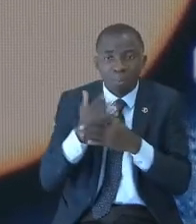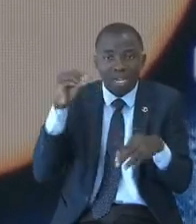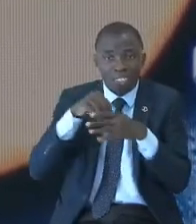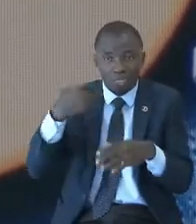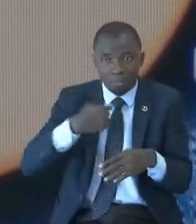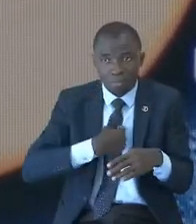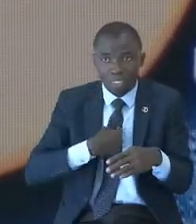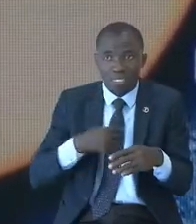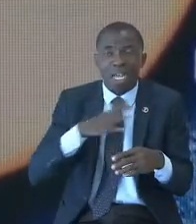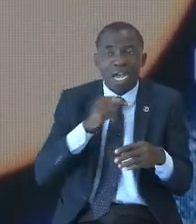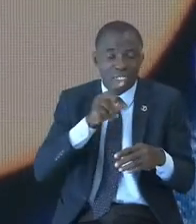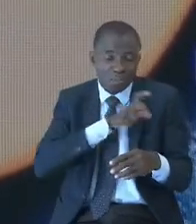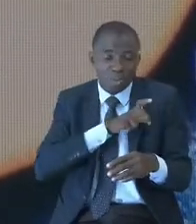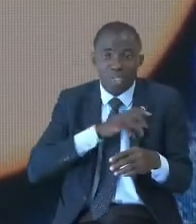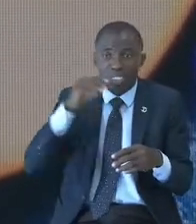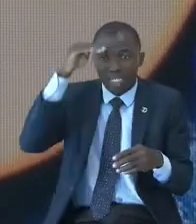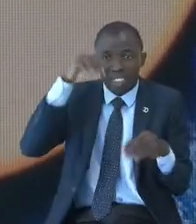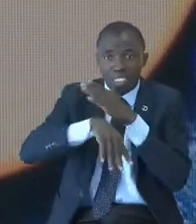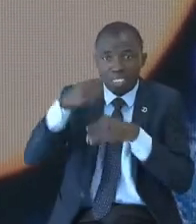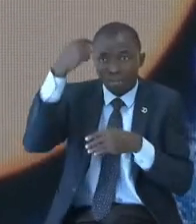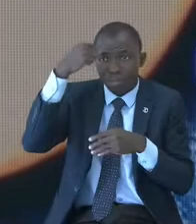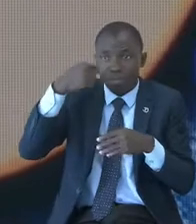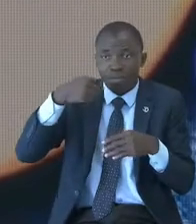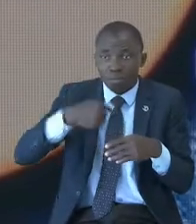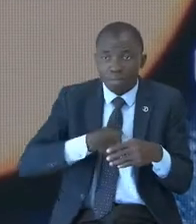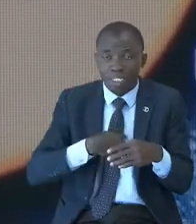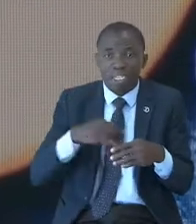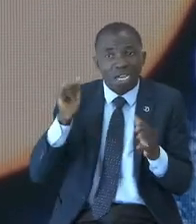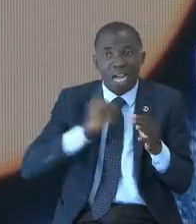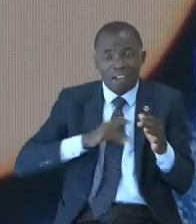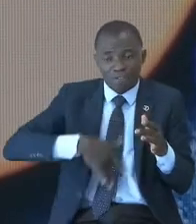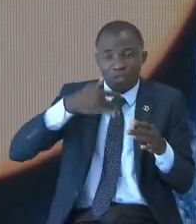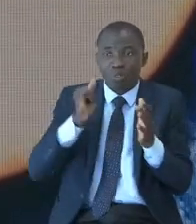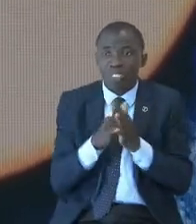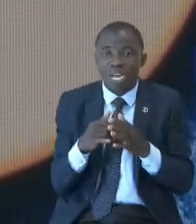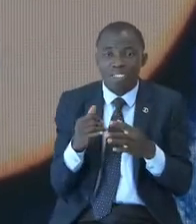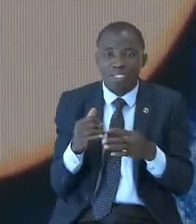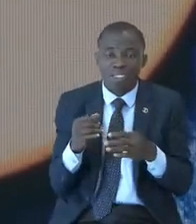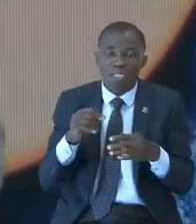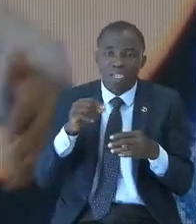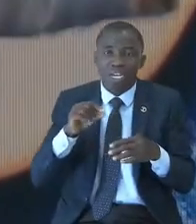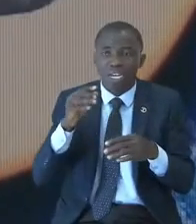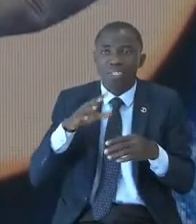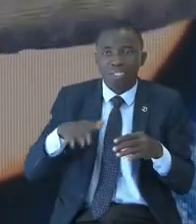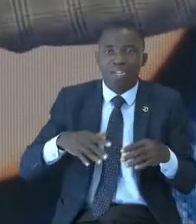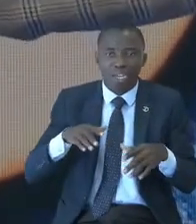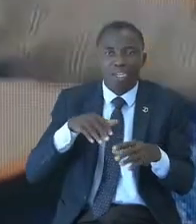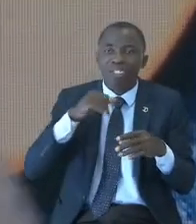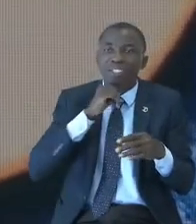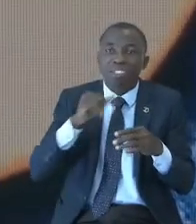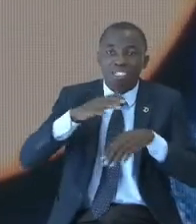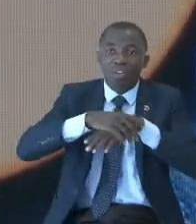of the policeman inside me, I feel that discomfort of the conscience inside me,